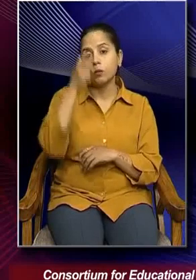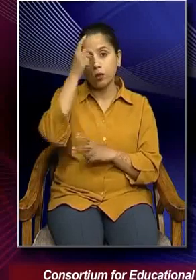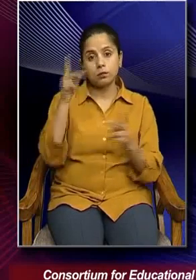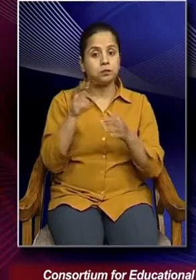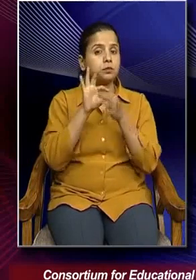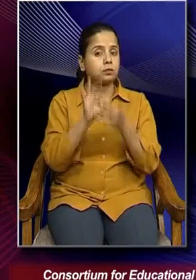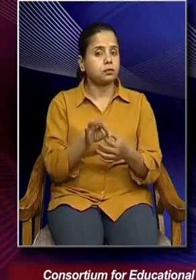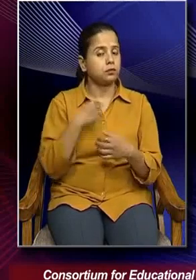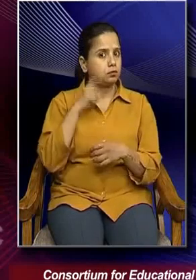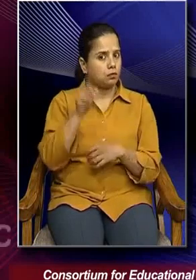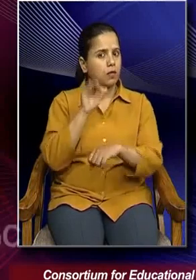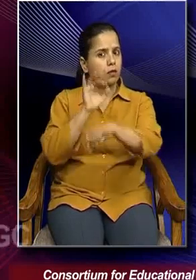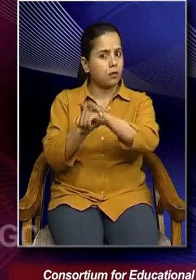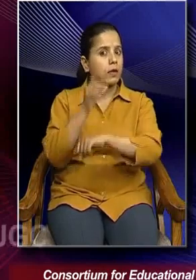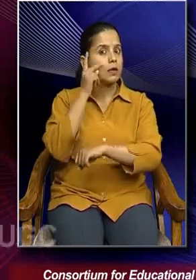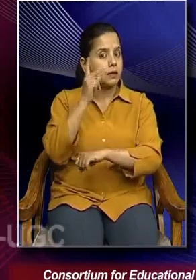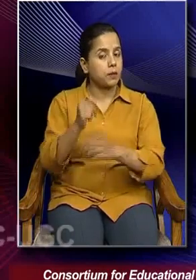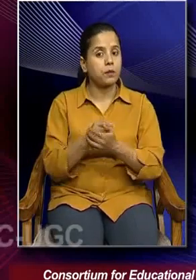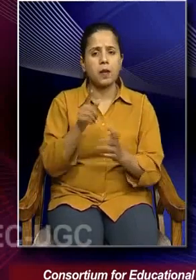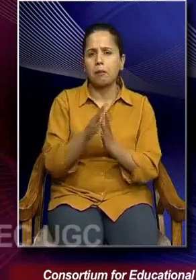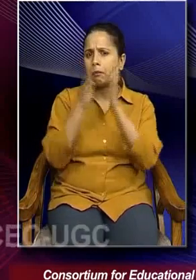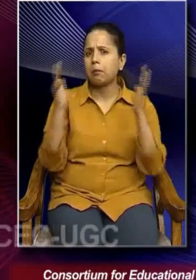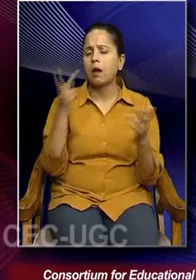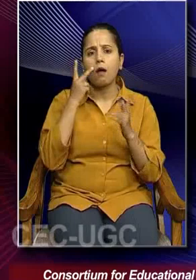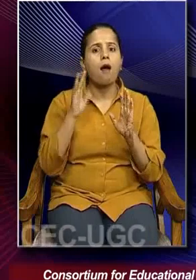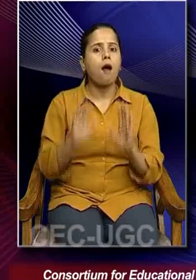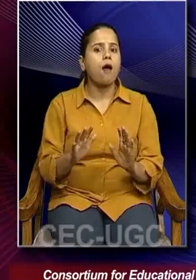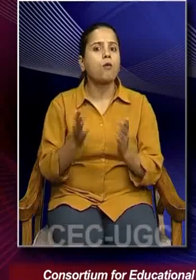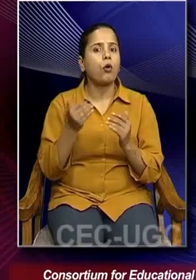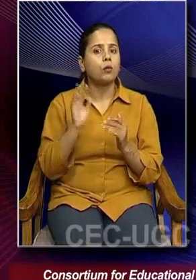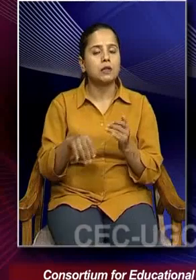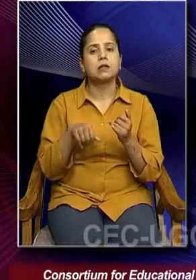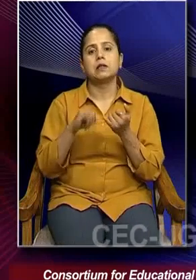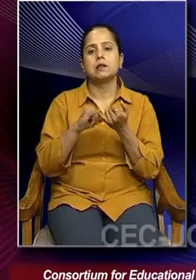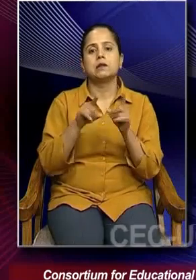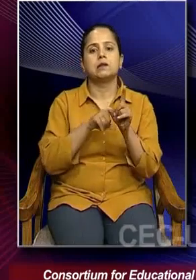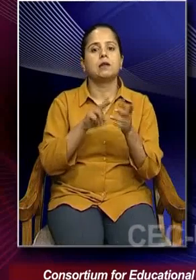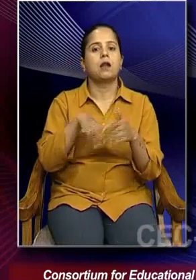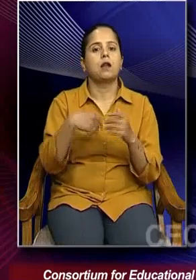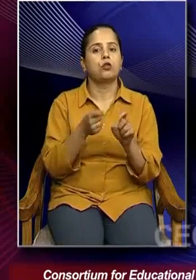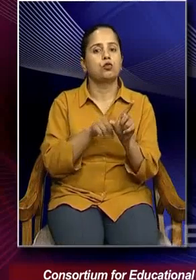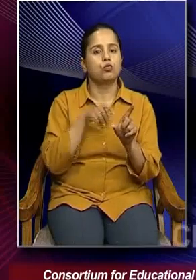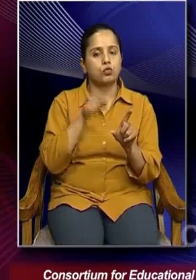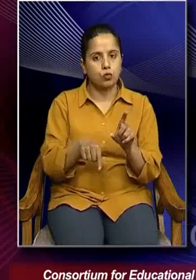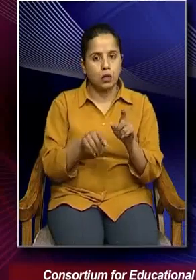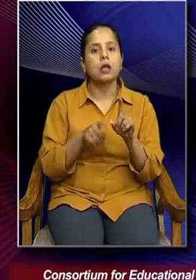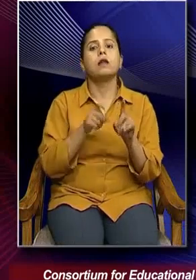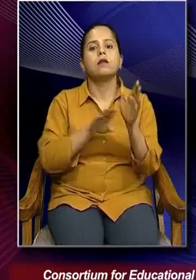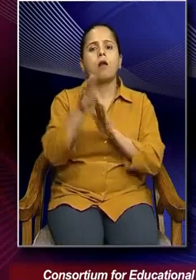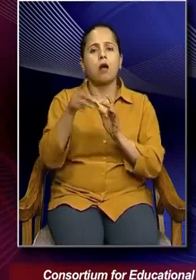we must recognize is that there is a great deal of synergies between these Sustainable Development